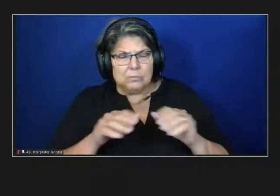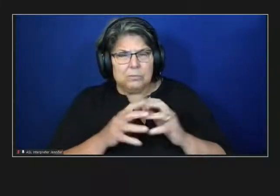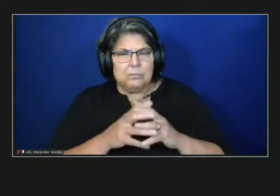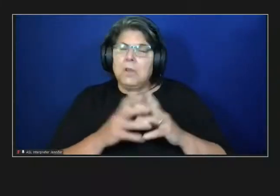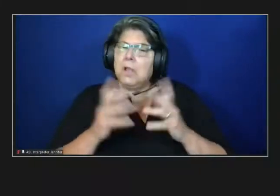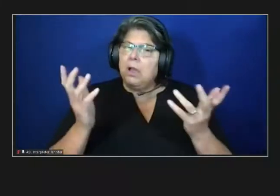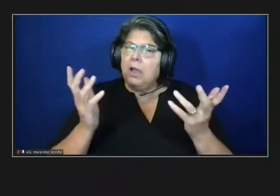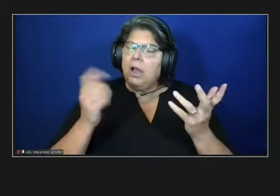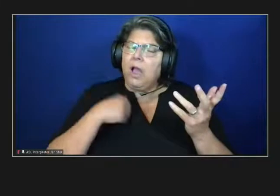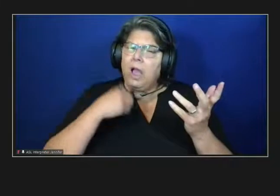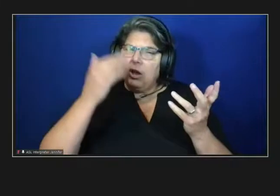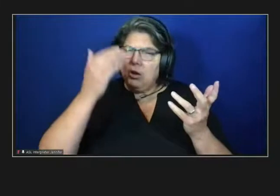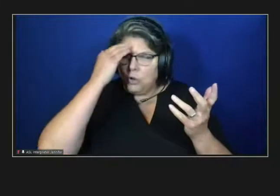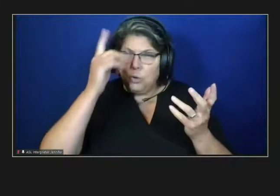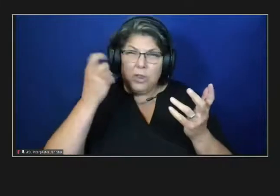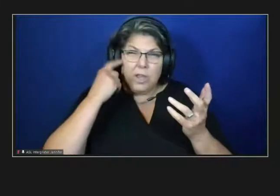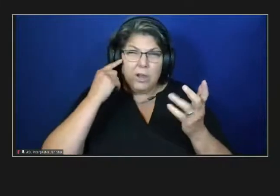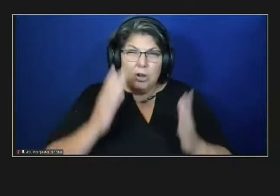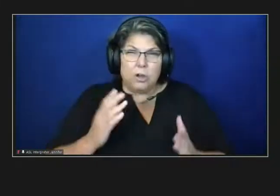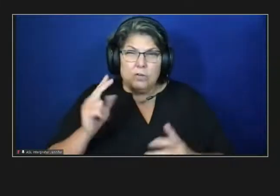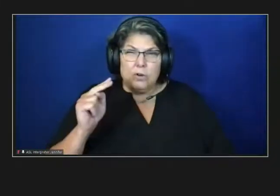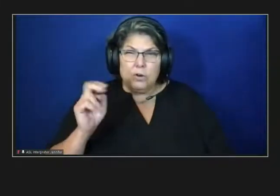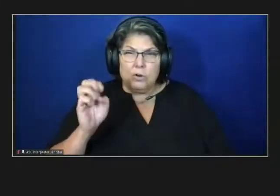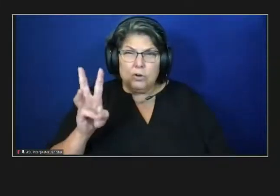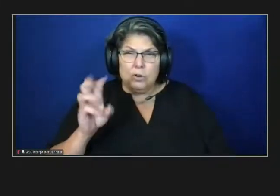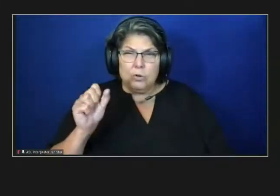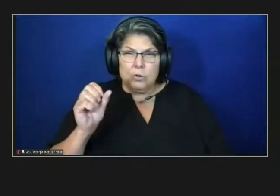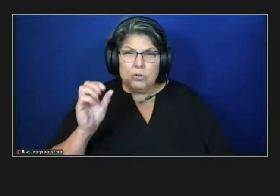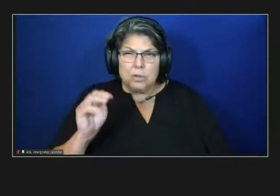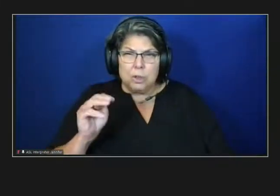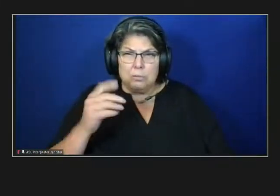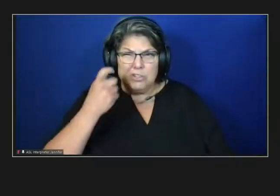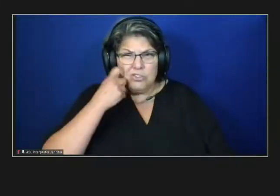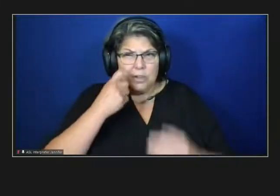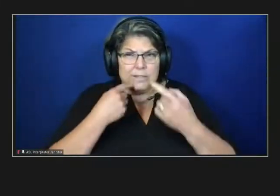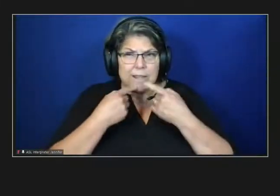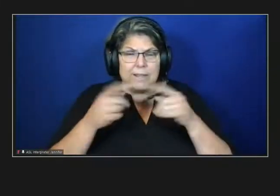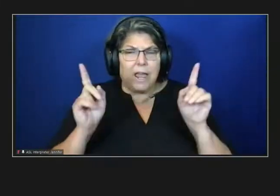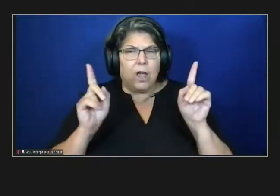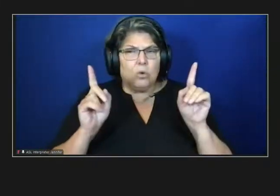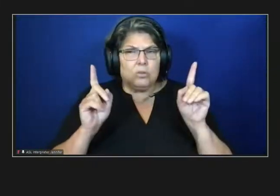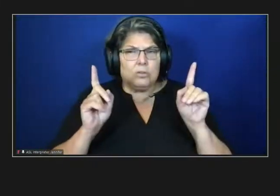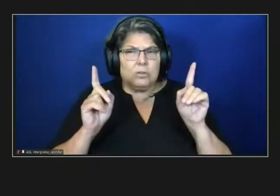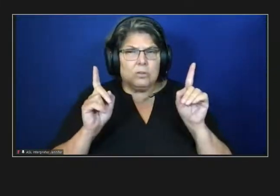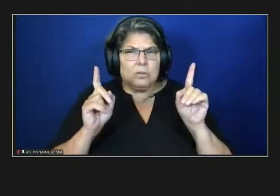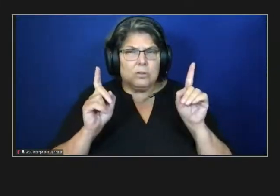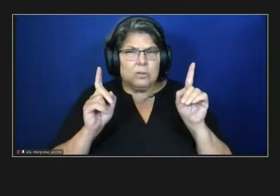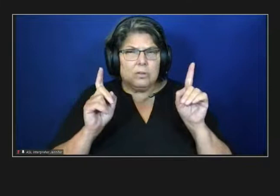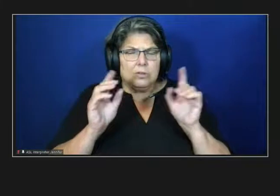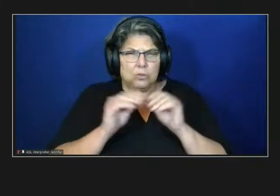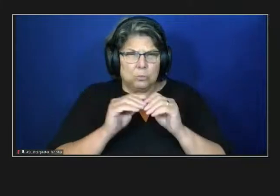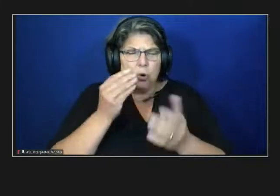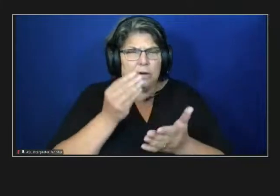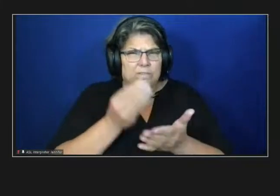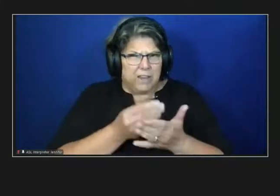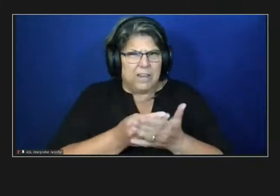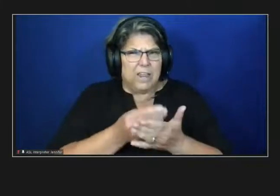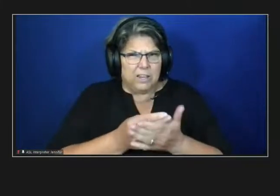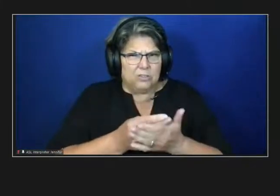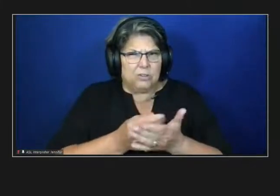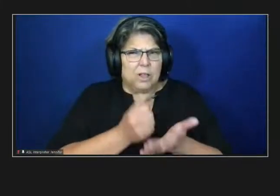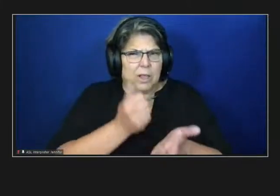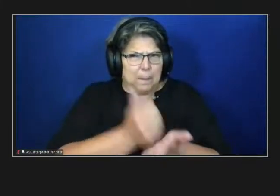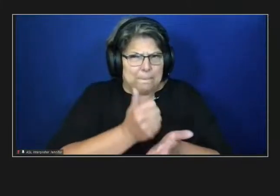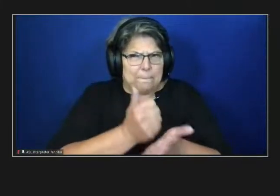I know that Governor Newsom just announced some additional financial relief packages